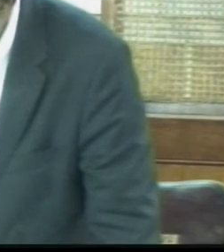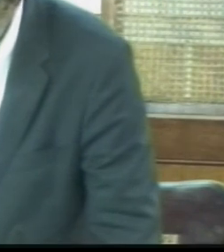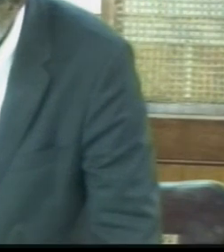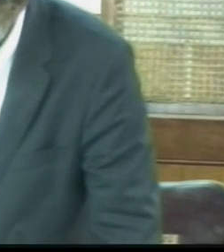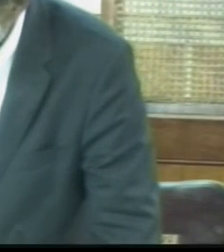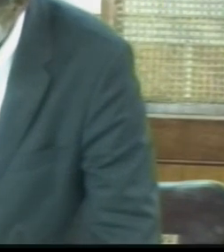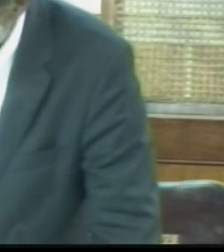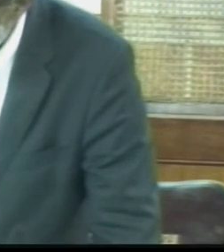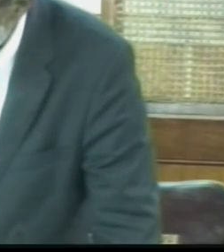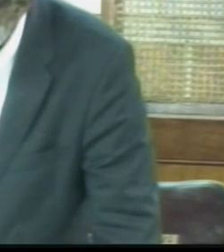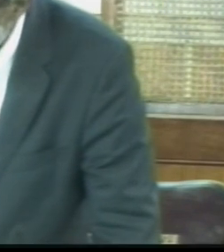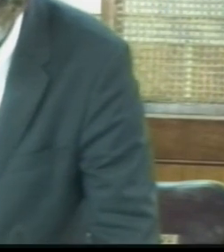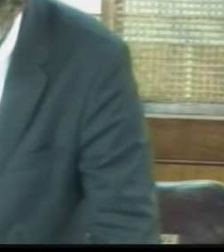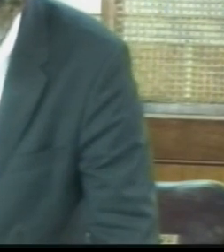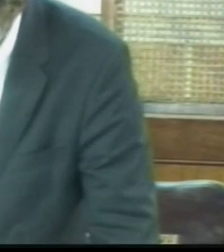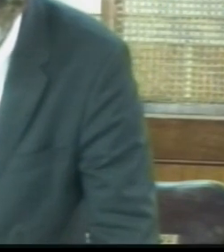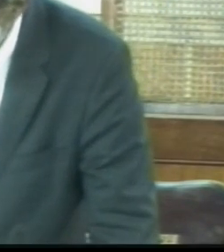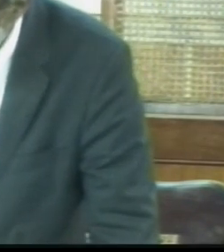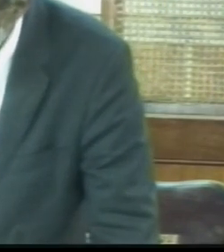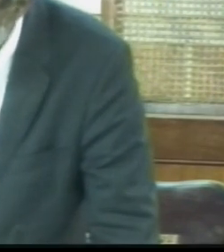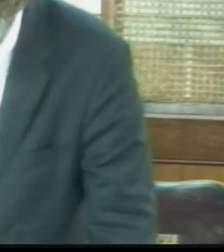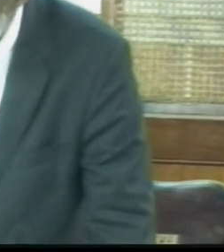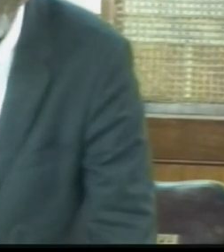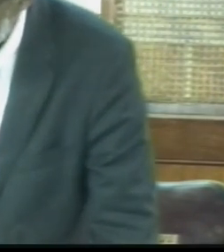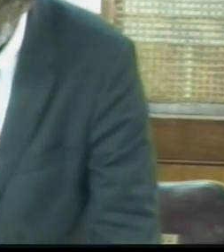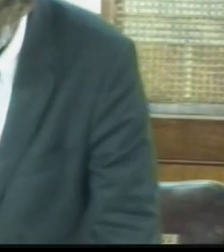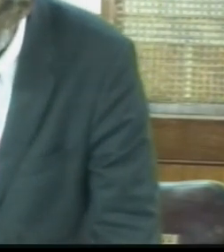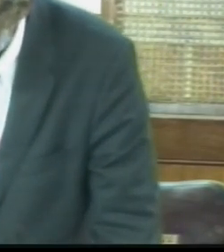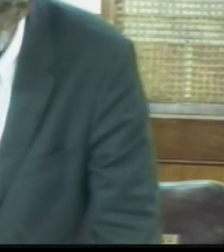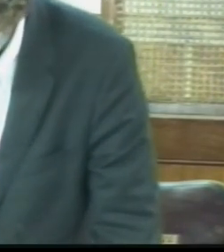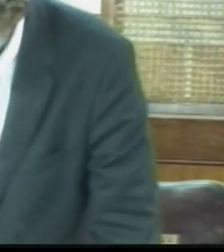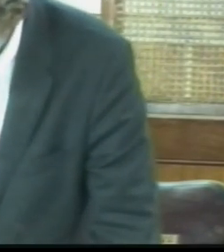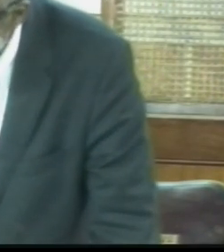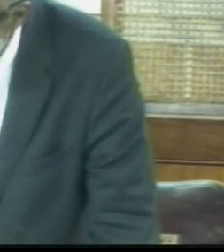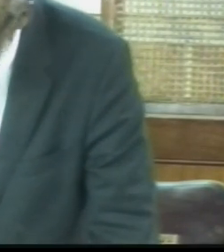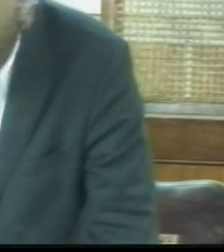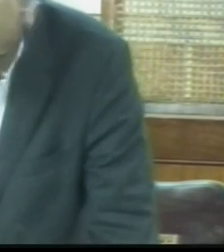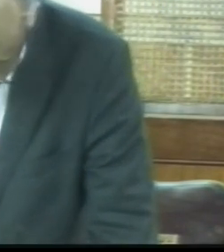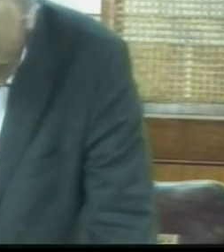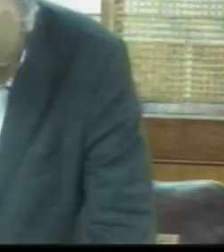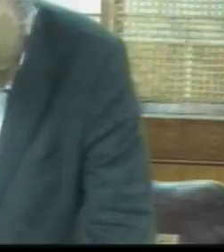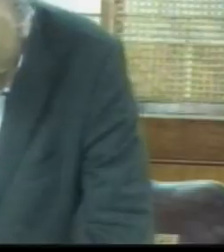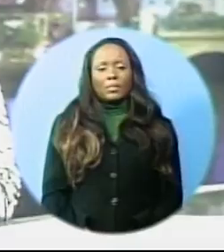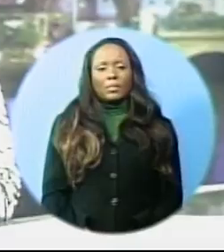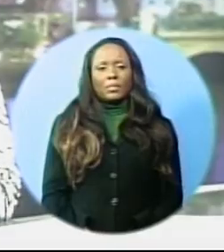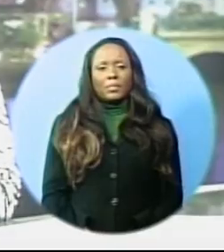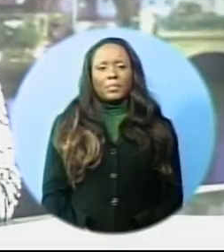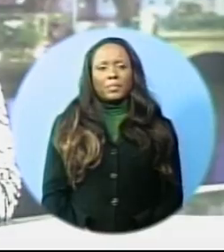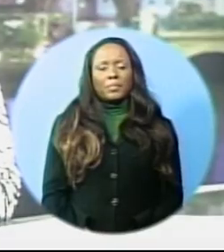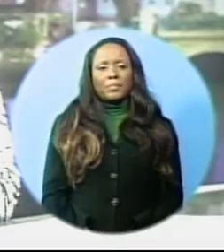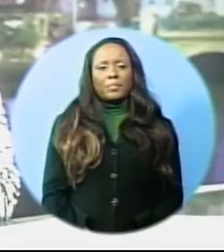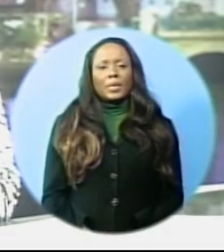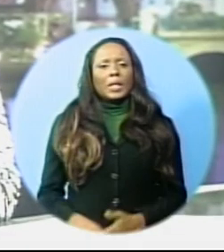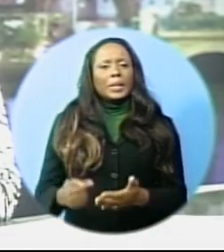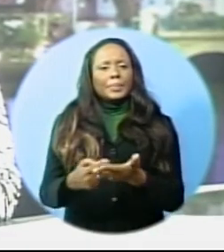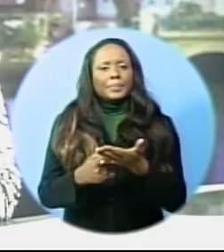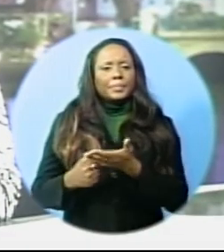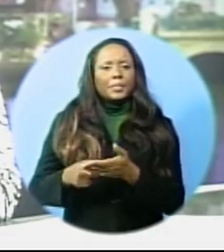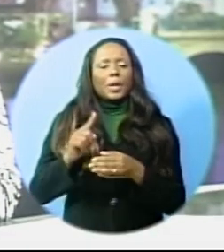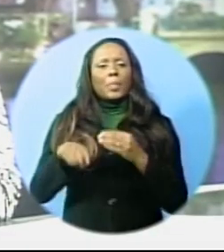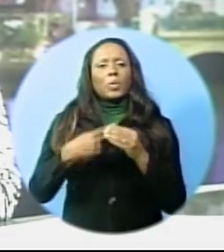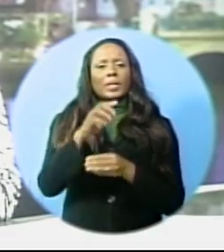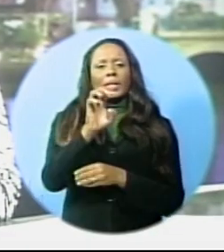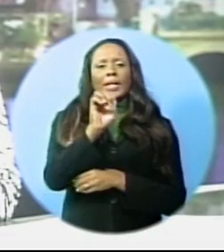seeking to promote the best, which is in the national interest. And that debate on the